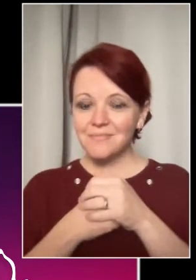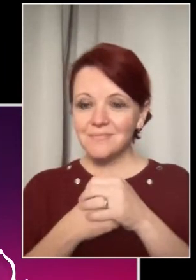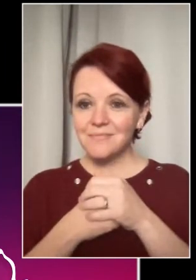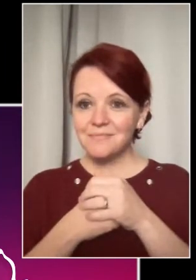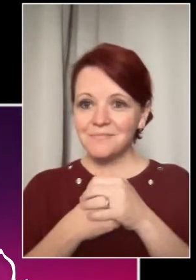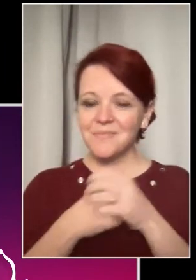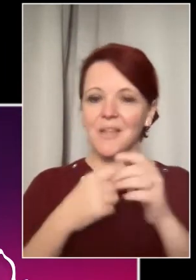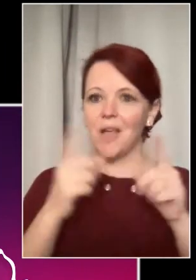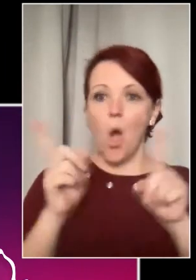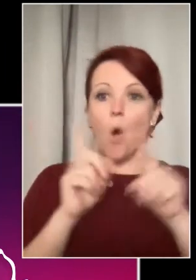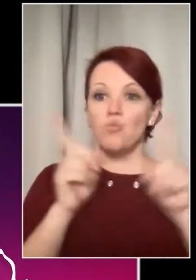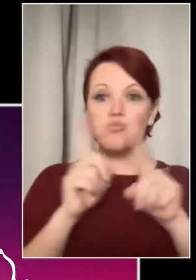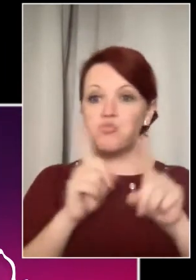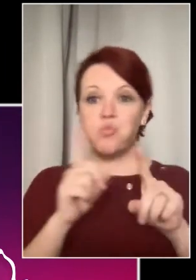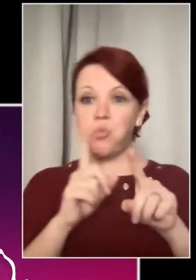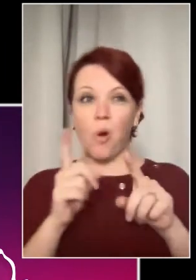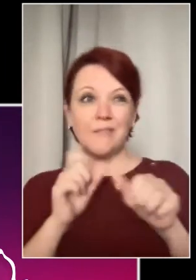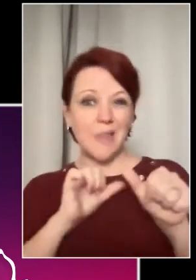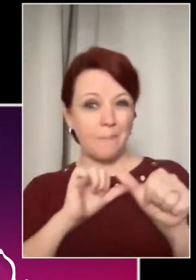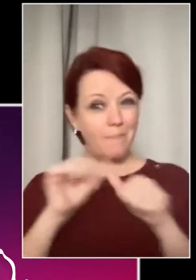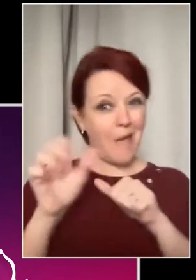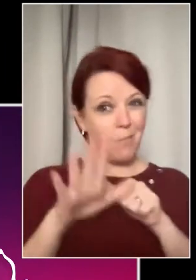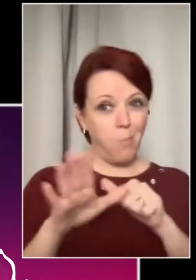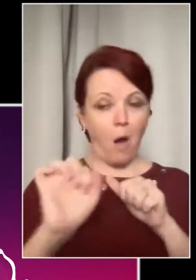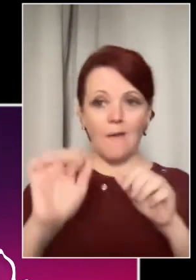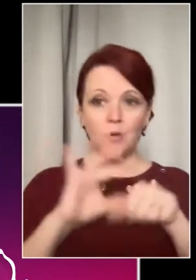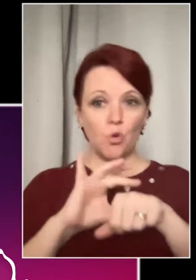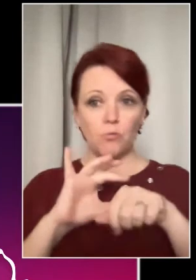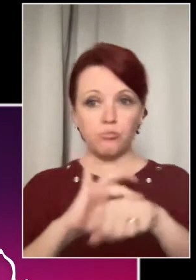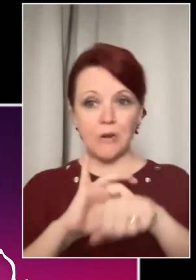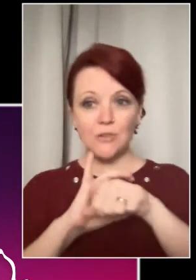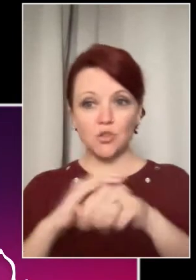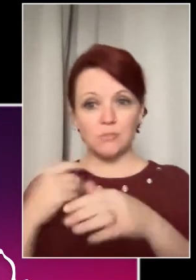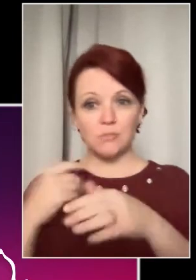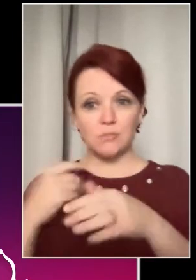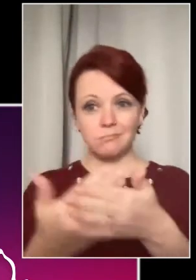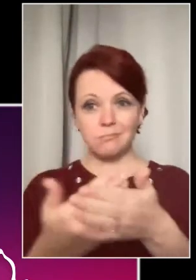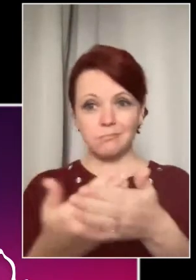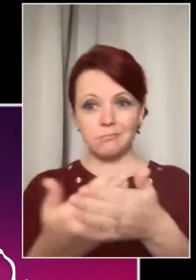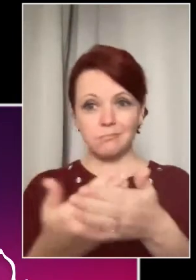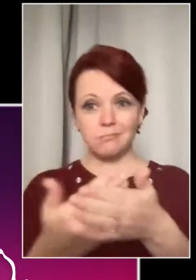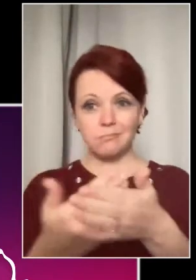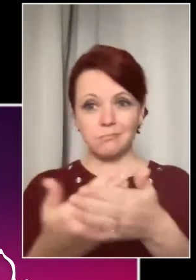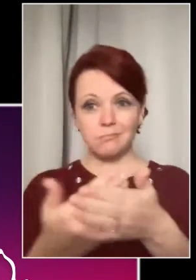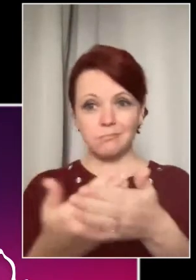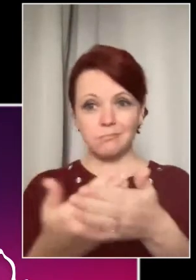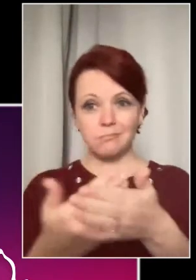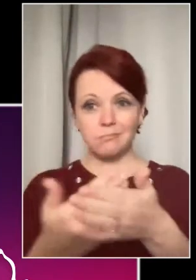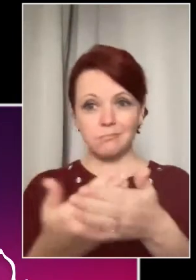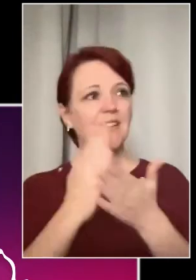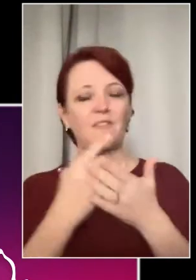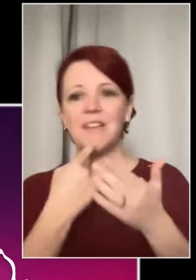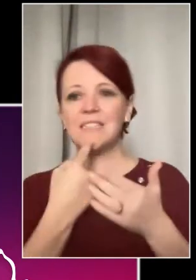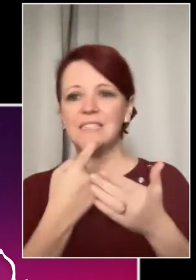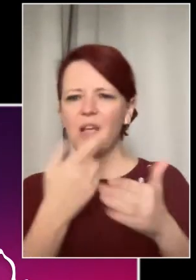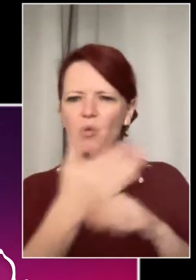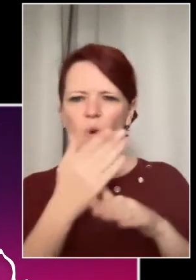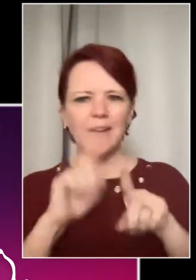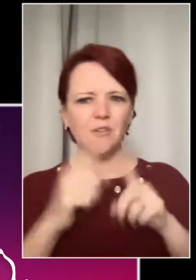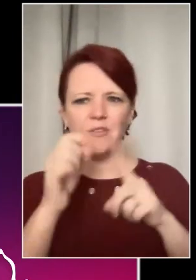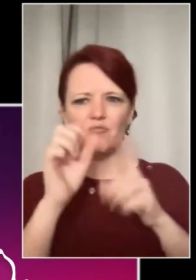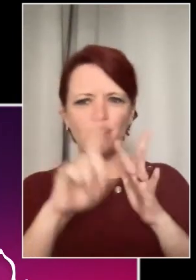what's been the highlight of your apprenticeship so far? I would definitely say working on different projects,